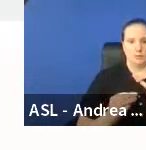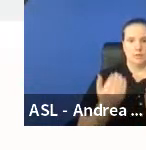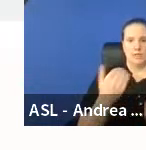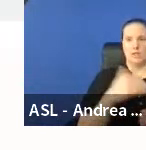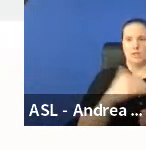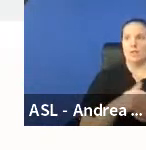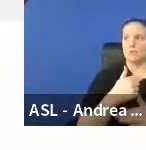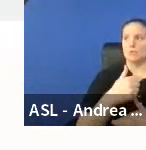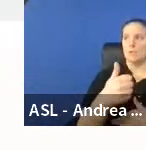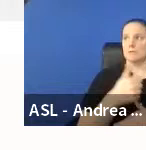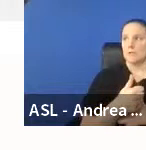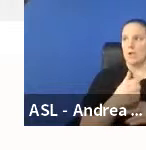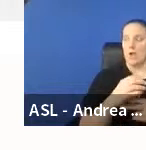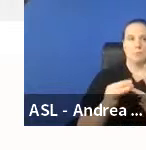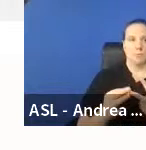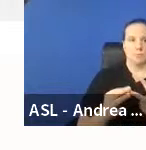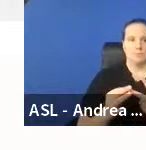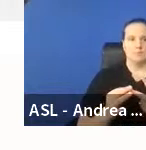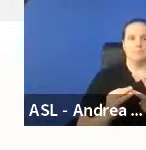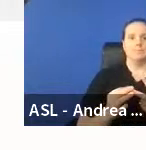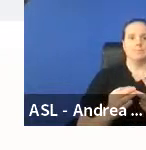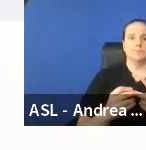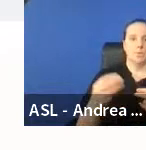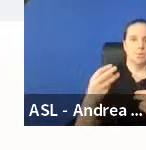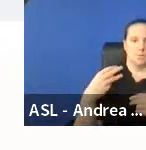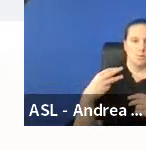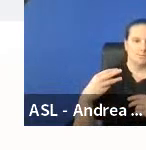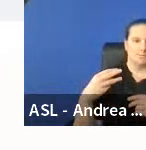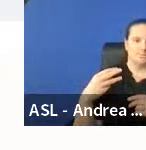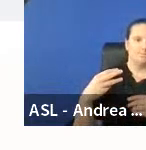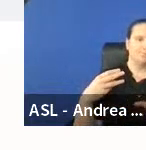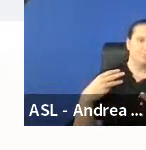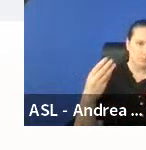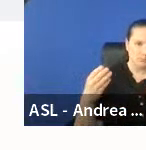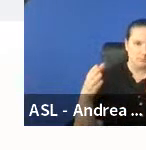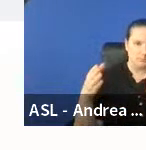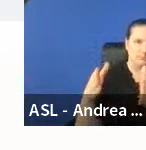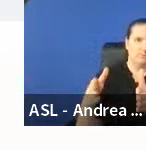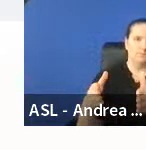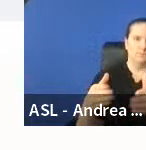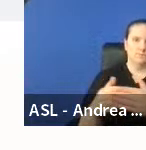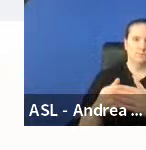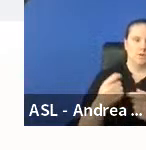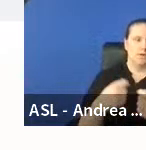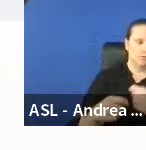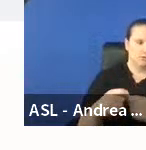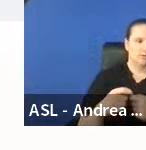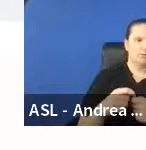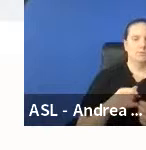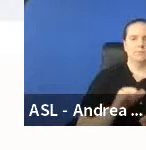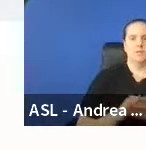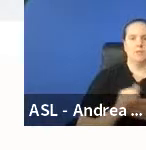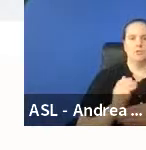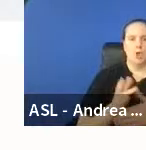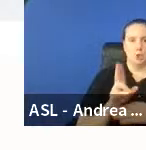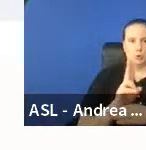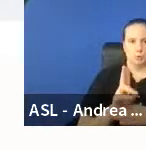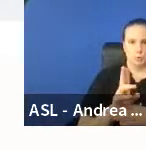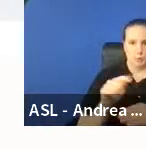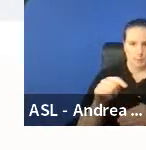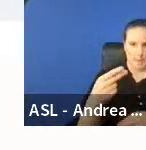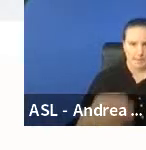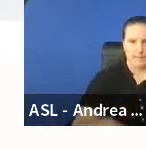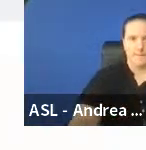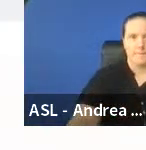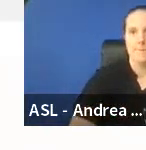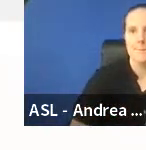transit options to Washington or adjacent, the interchange, and the shared use path.